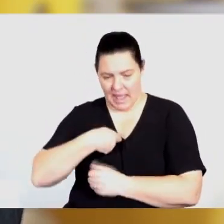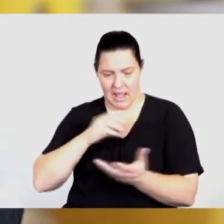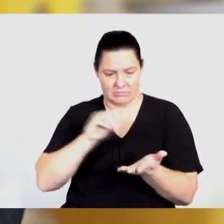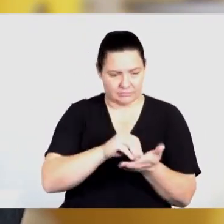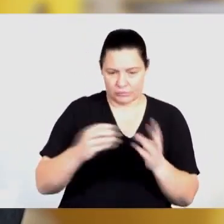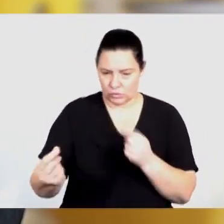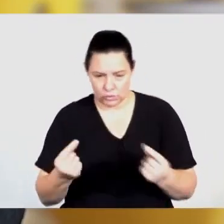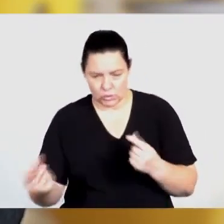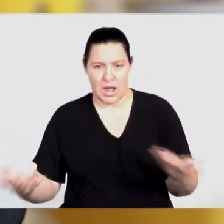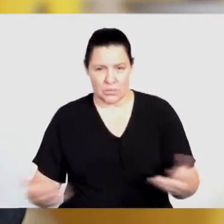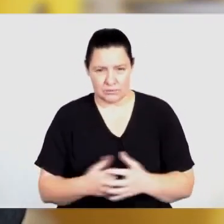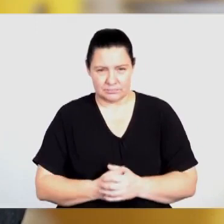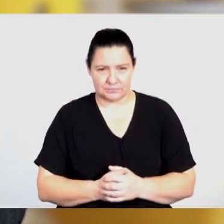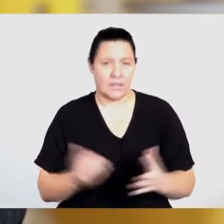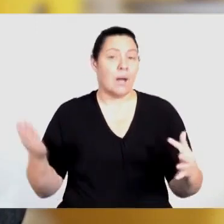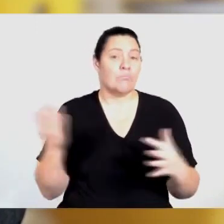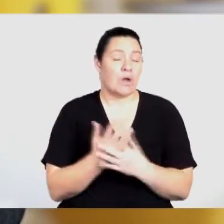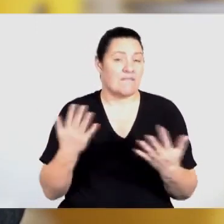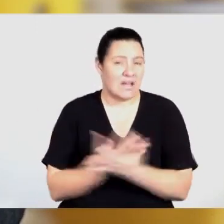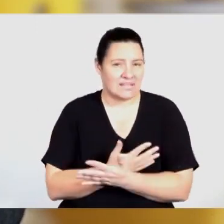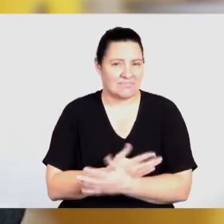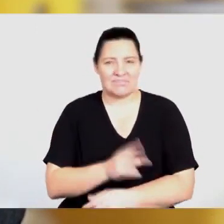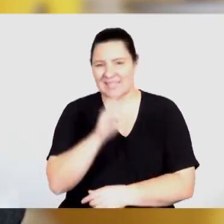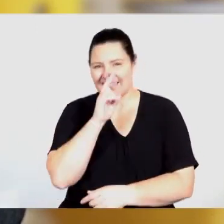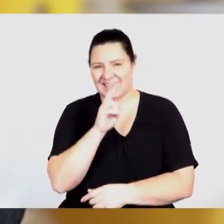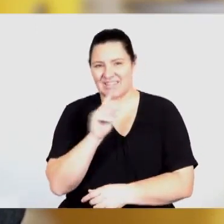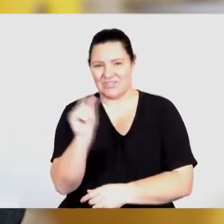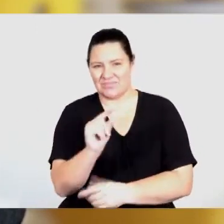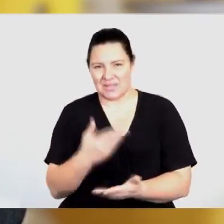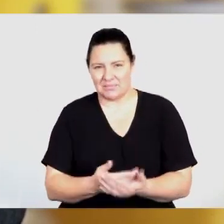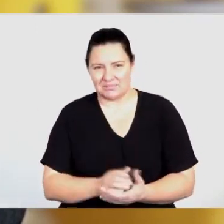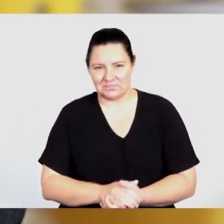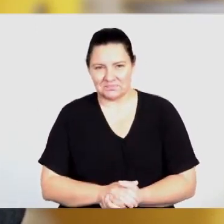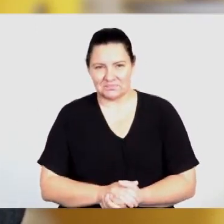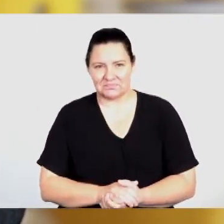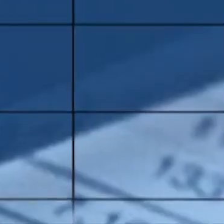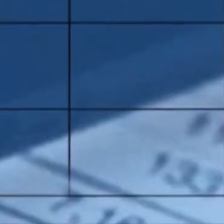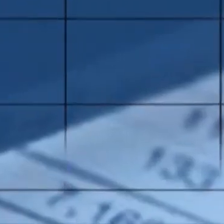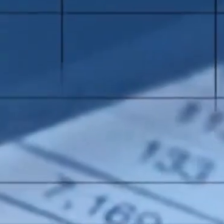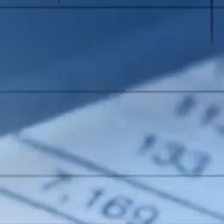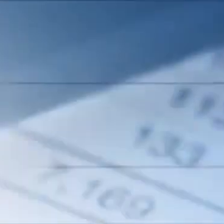every transaction. Dear learners, we're going to go for a quick ad break, and I'm going to see you in a very short while.